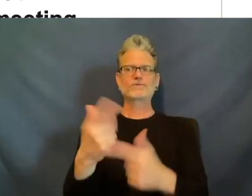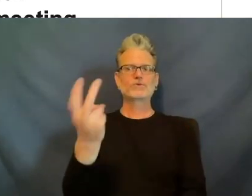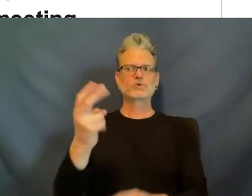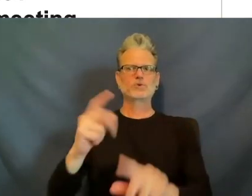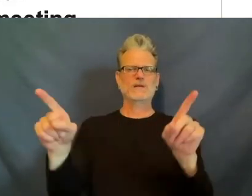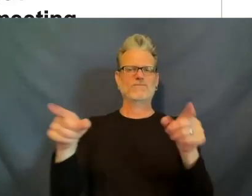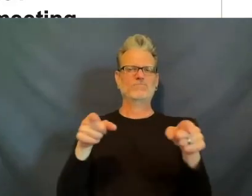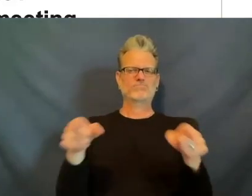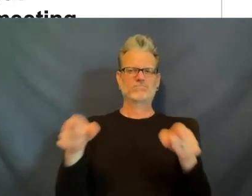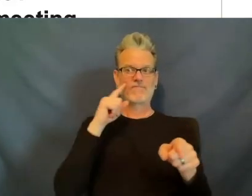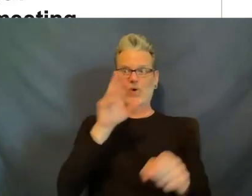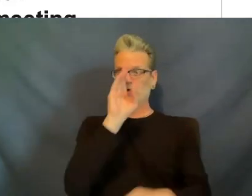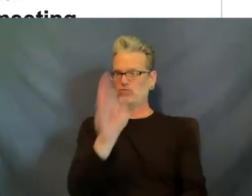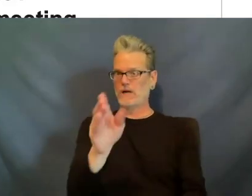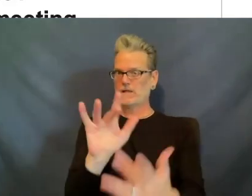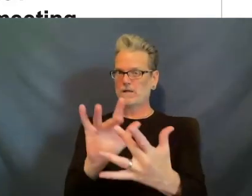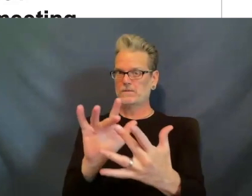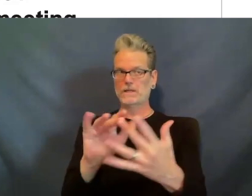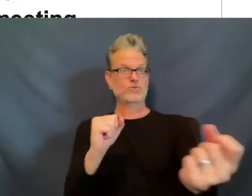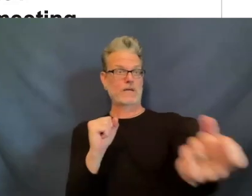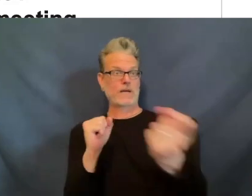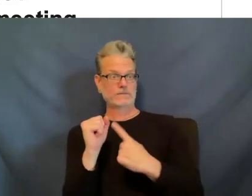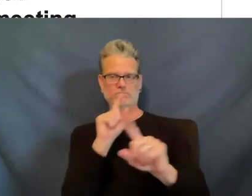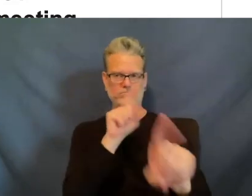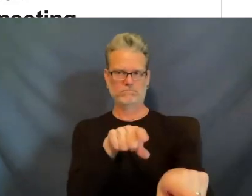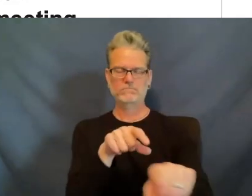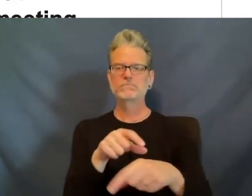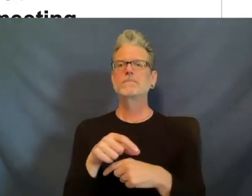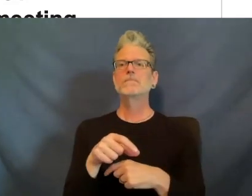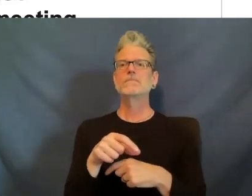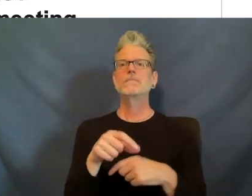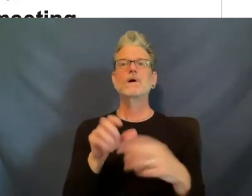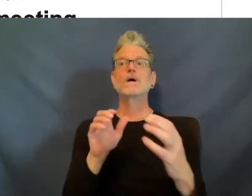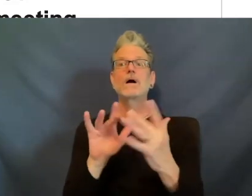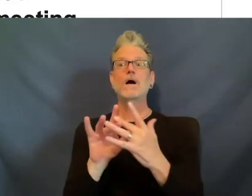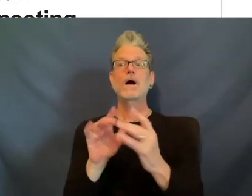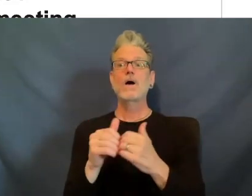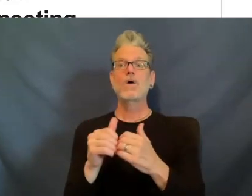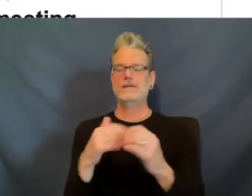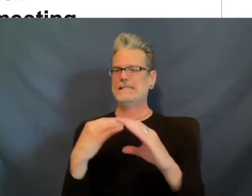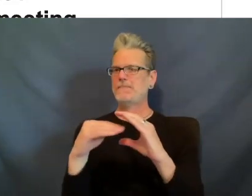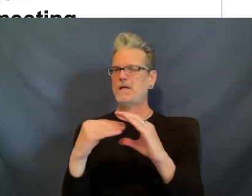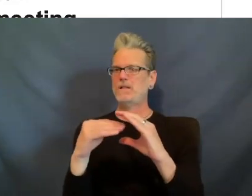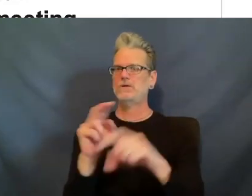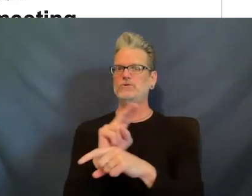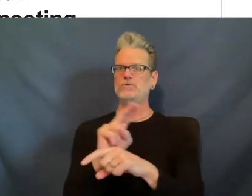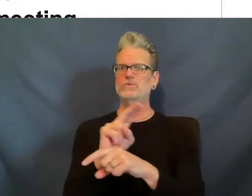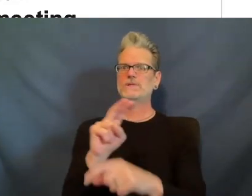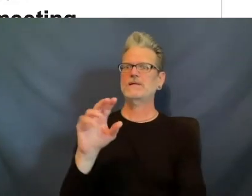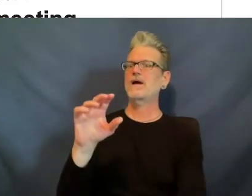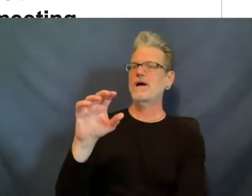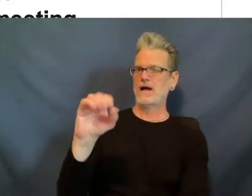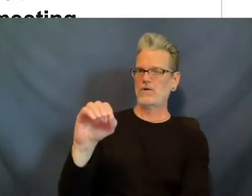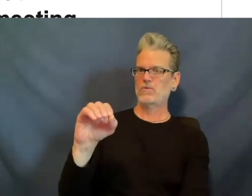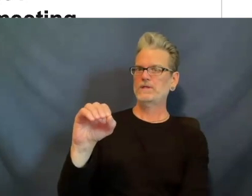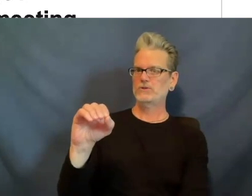direct contact to get their questions answered. We can be reached by email using our outreach and partnership engagement inbox